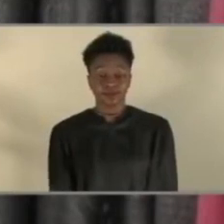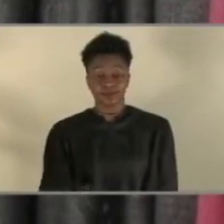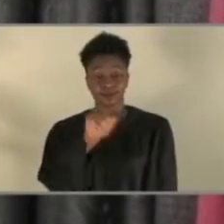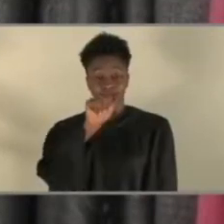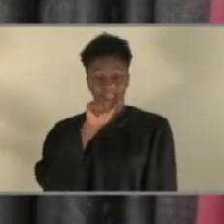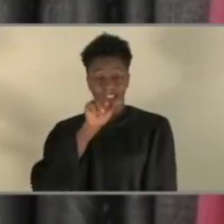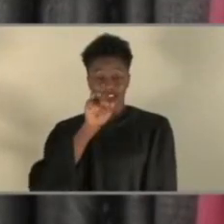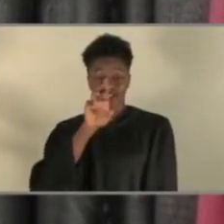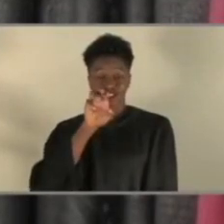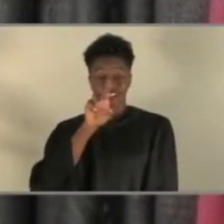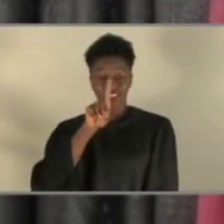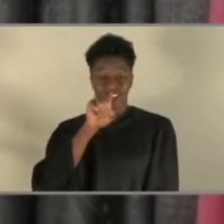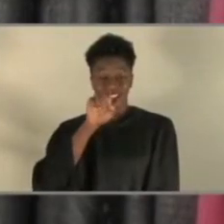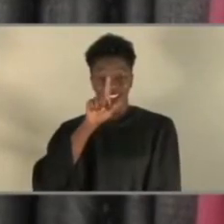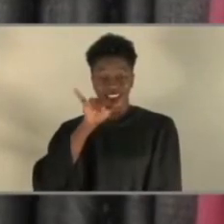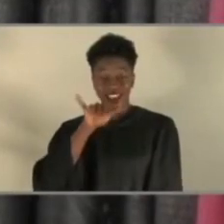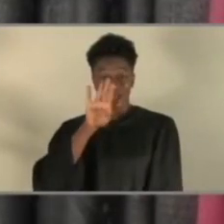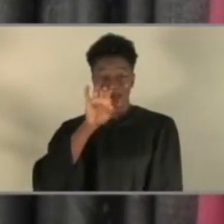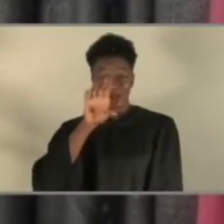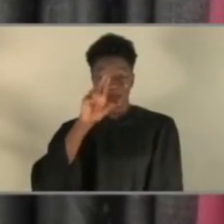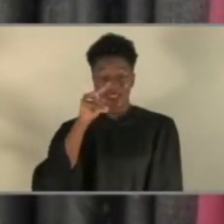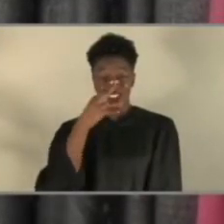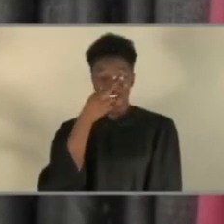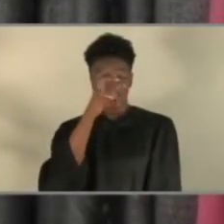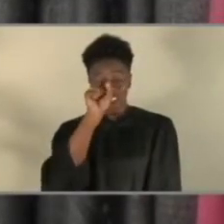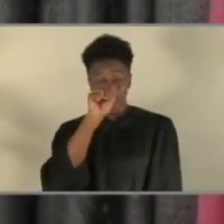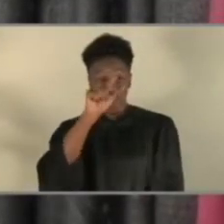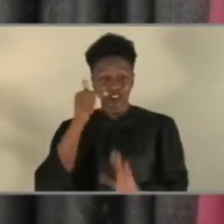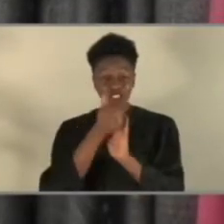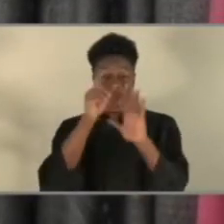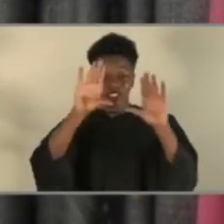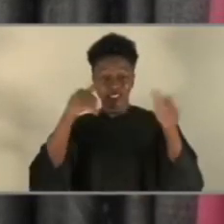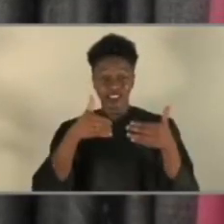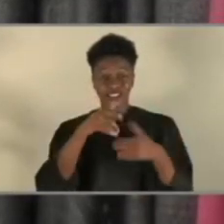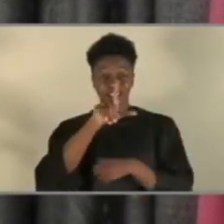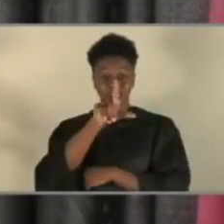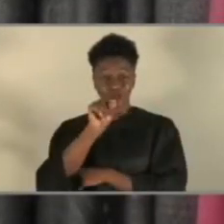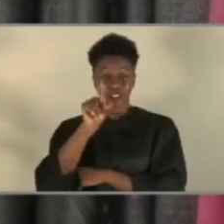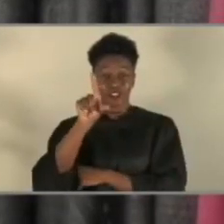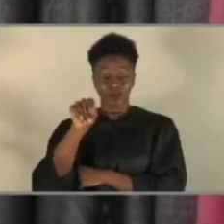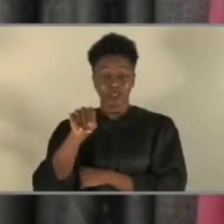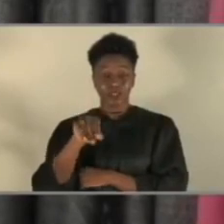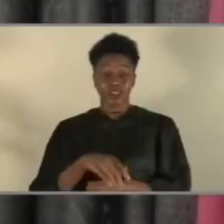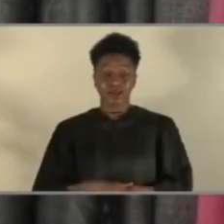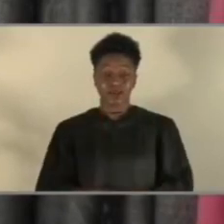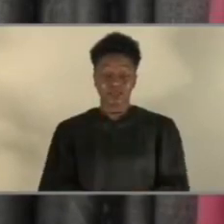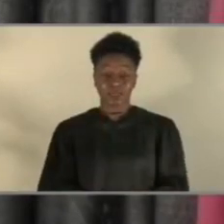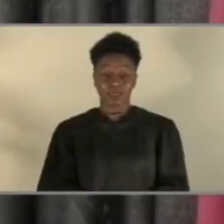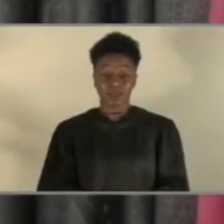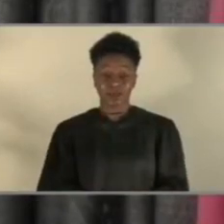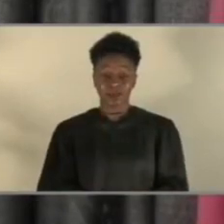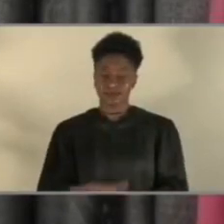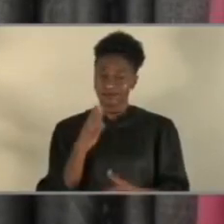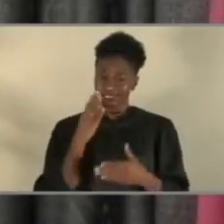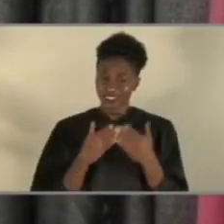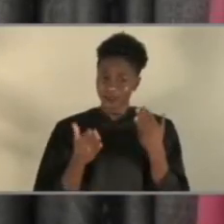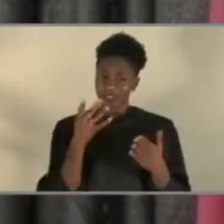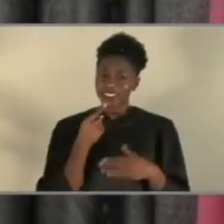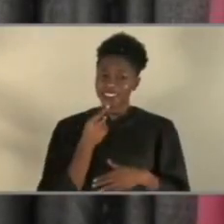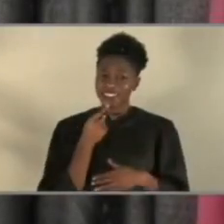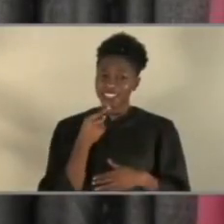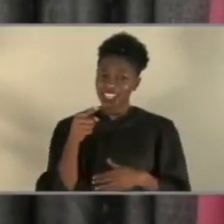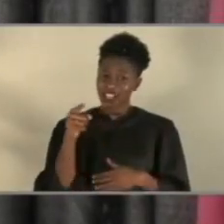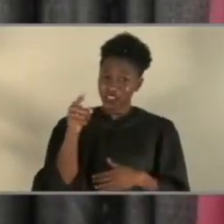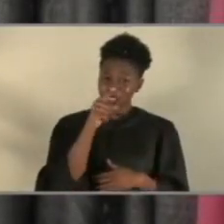Beach High School graduating class 2020. Some may say that you all have been